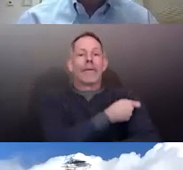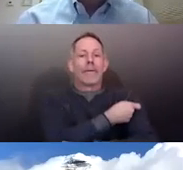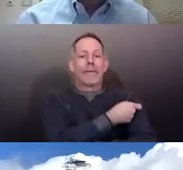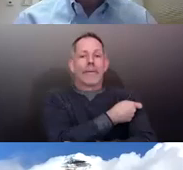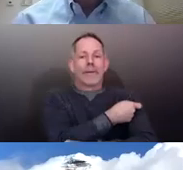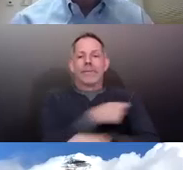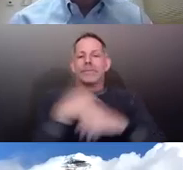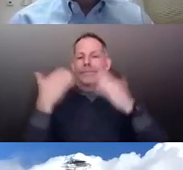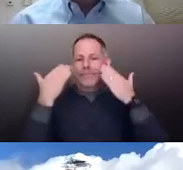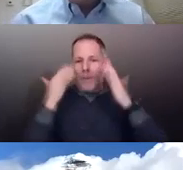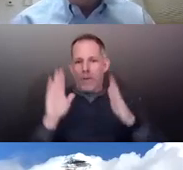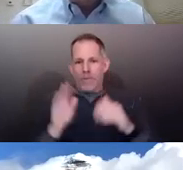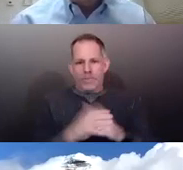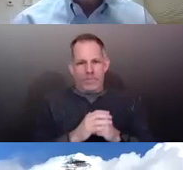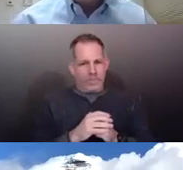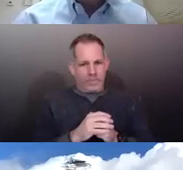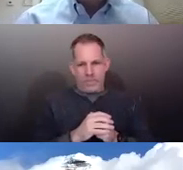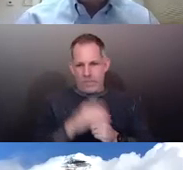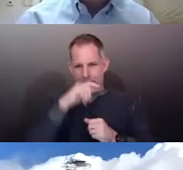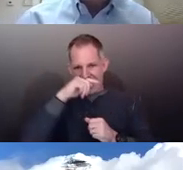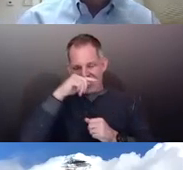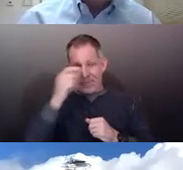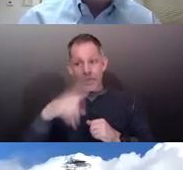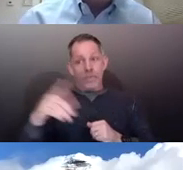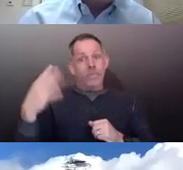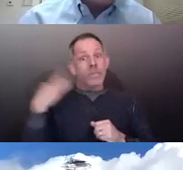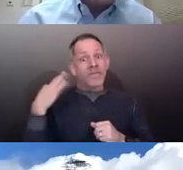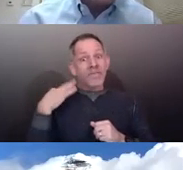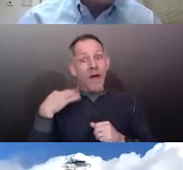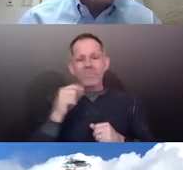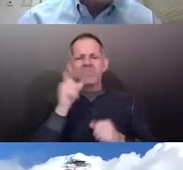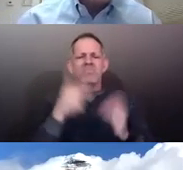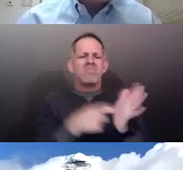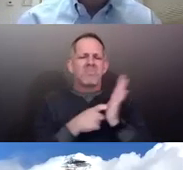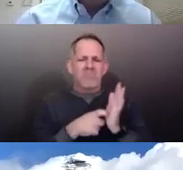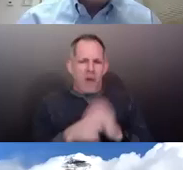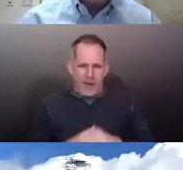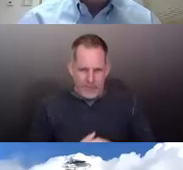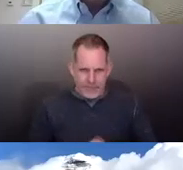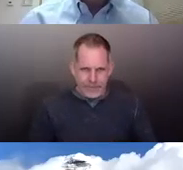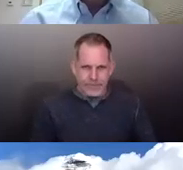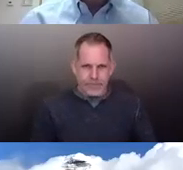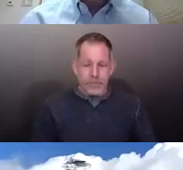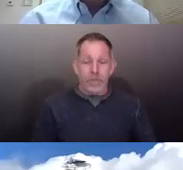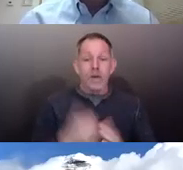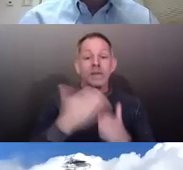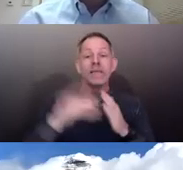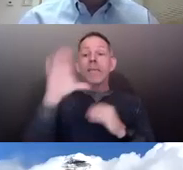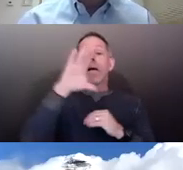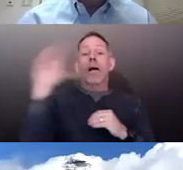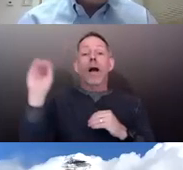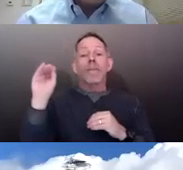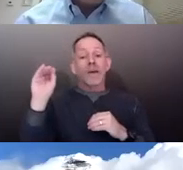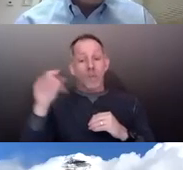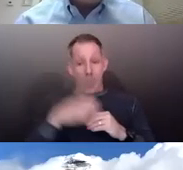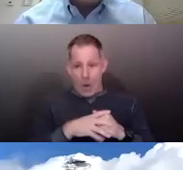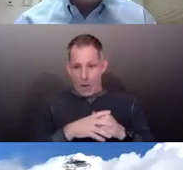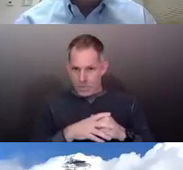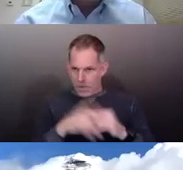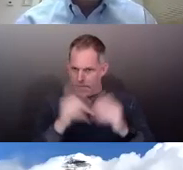mandatory. It's conceivable that some employers might want to make it mandatory in their setting, but the health district